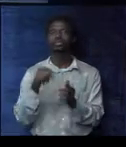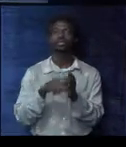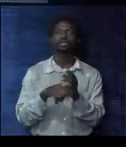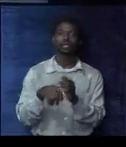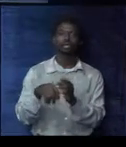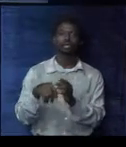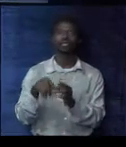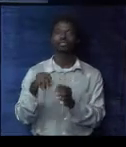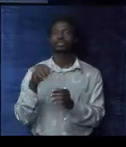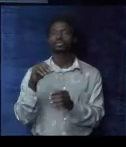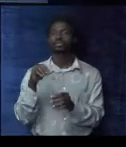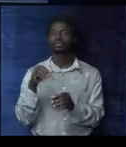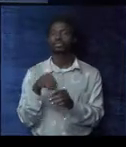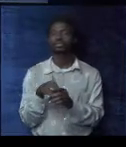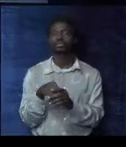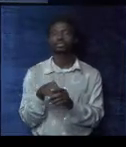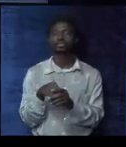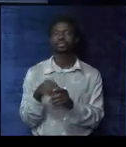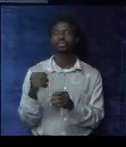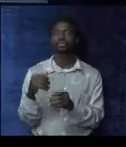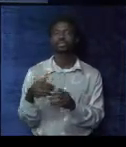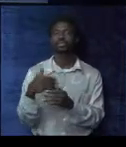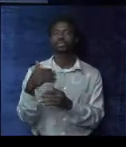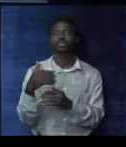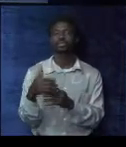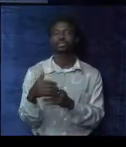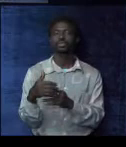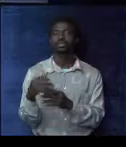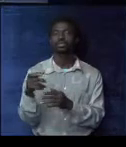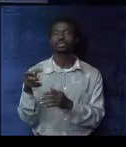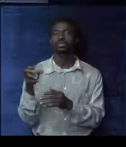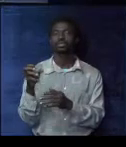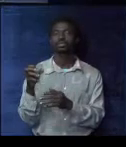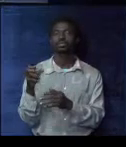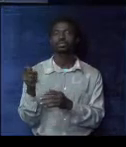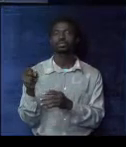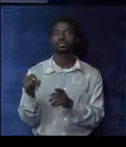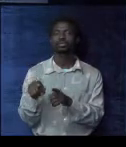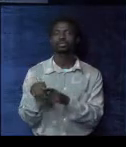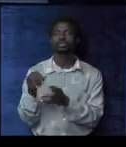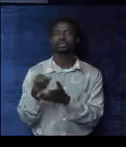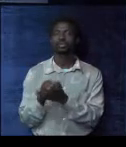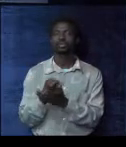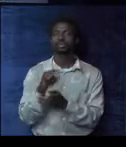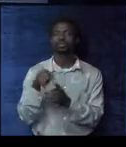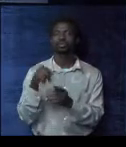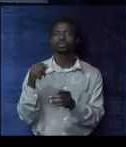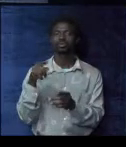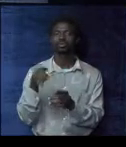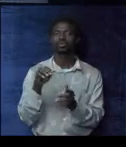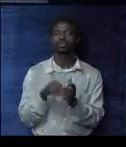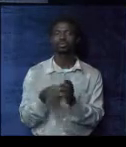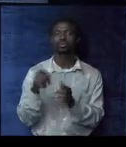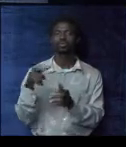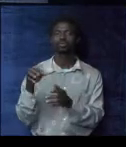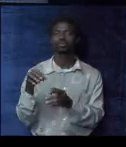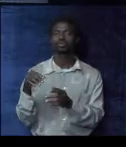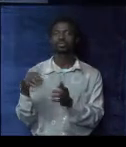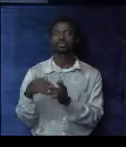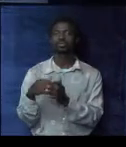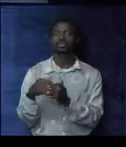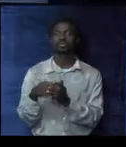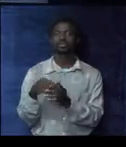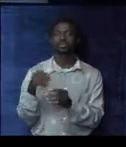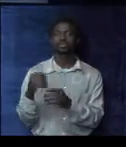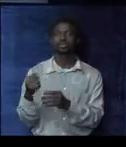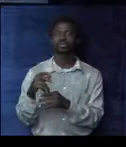10 places. When you count 10 in 10 places, you have to move the 1 again to the next place, then you count in hundreds like that. And when you count 100 again in 10 places,